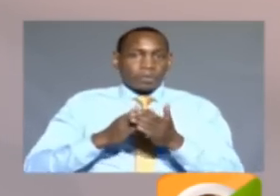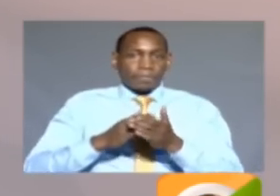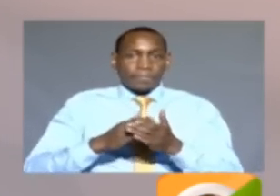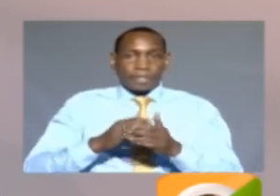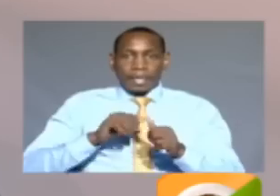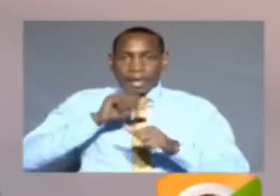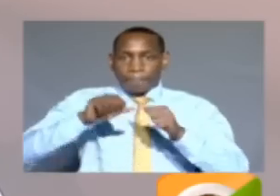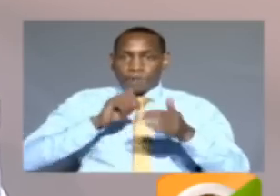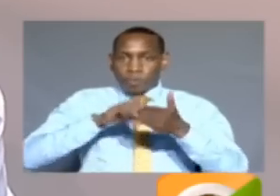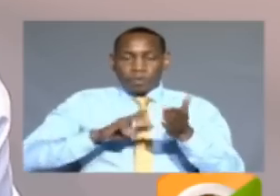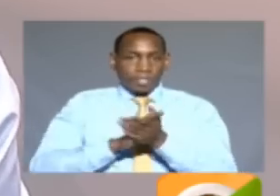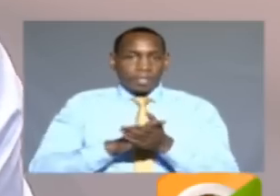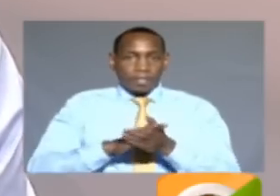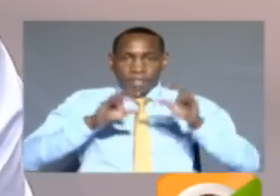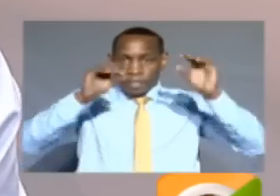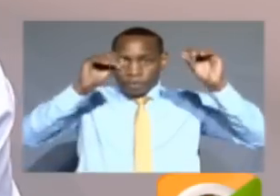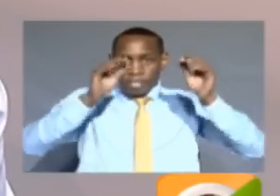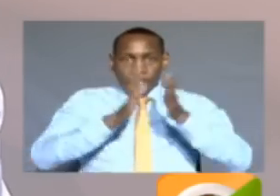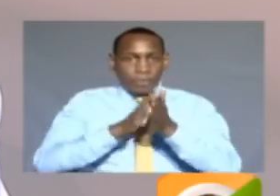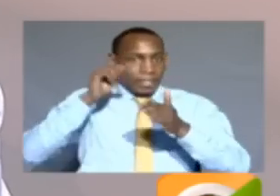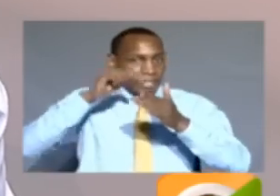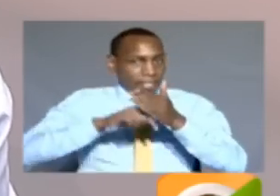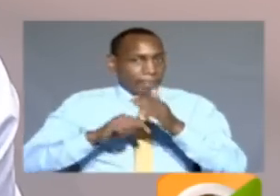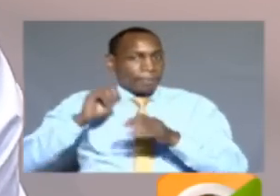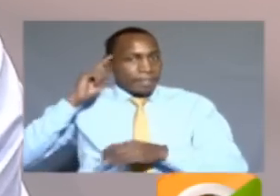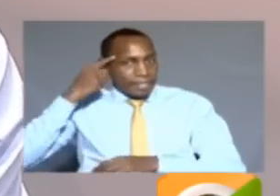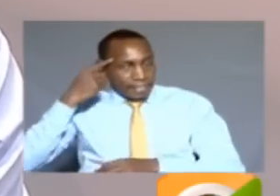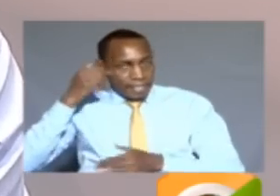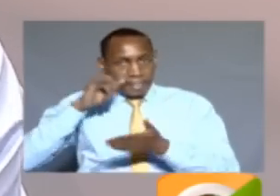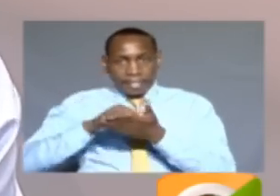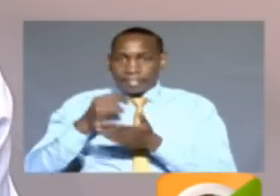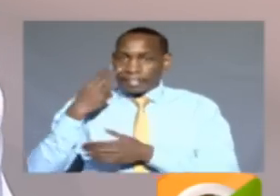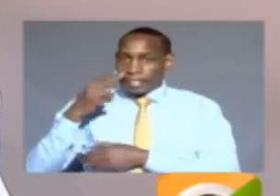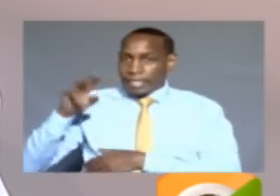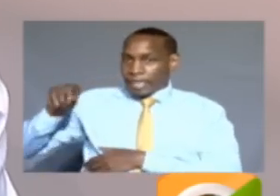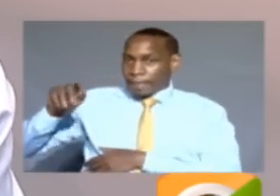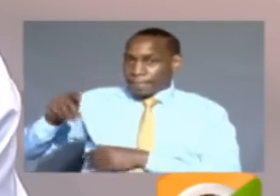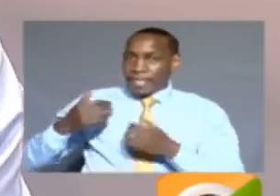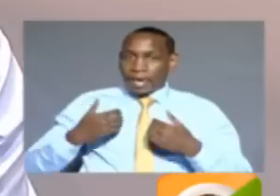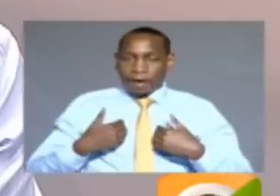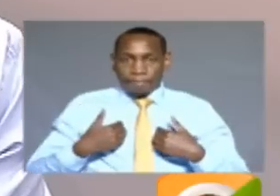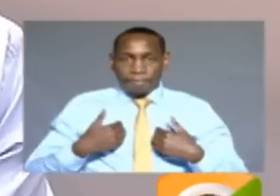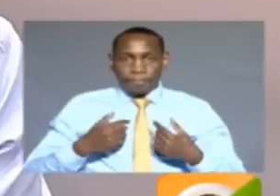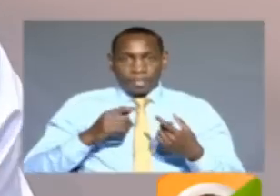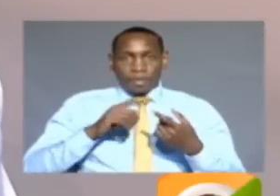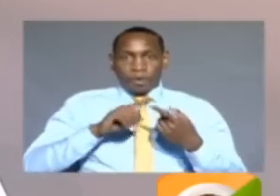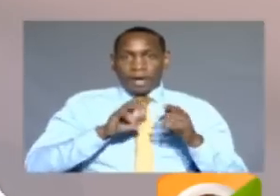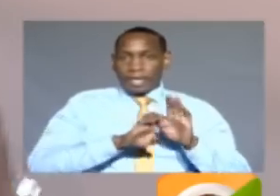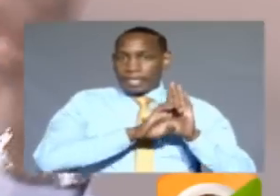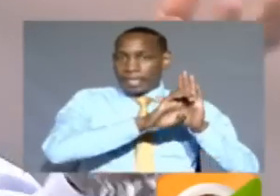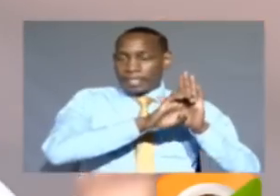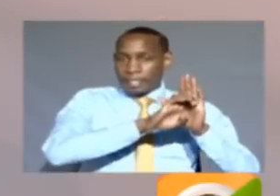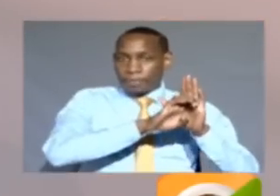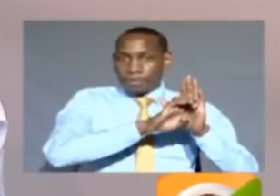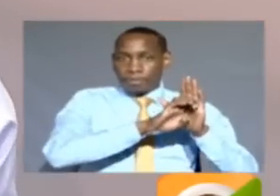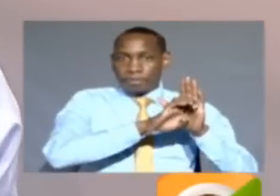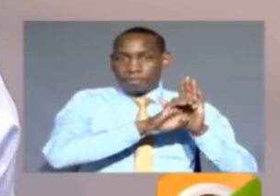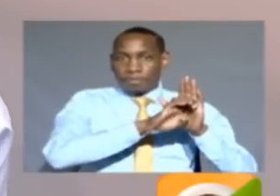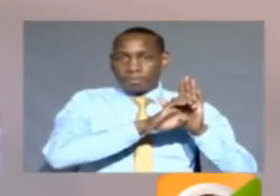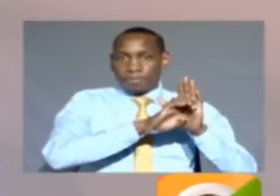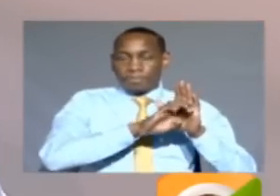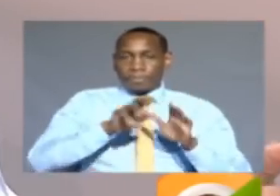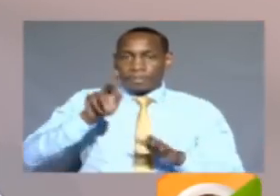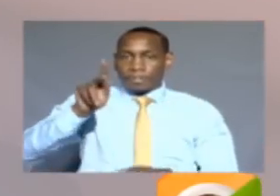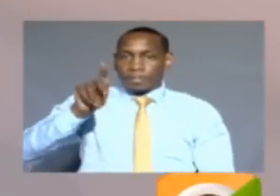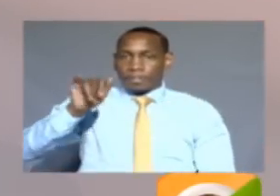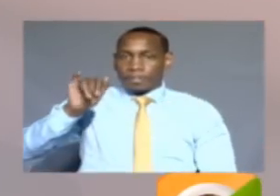the quality, the clarity of thinking that you'd see in some of those people. If you talk about the likes of Mokisa Kitui